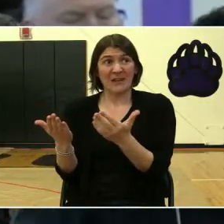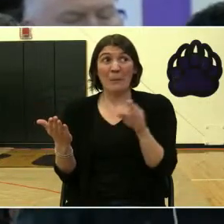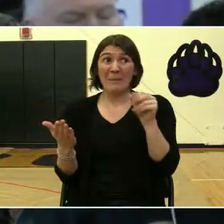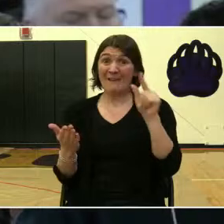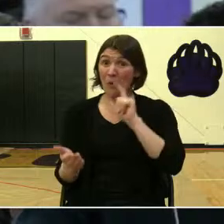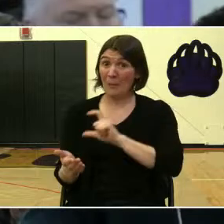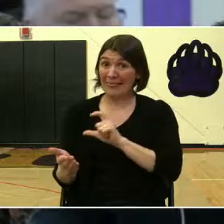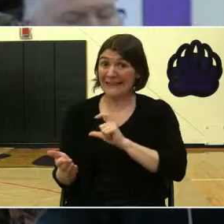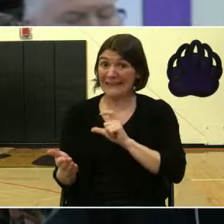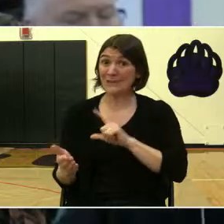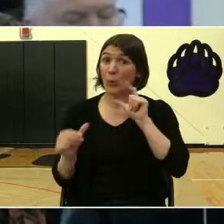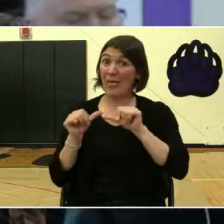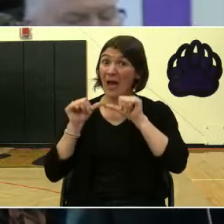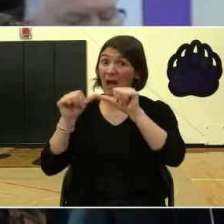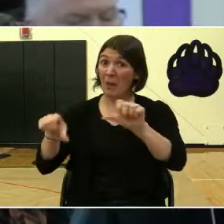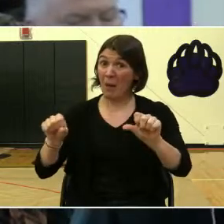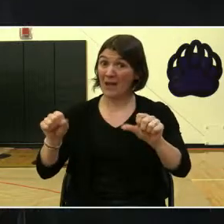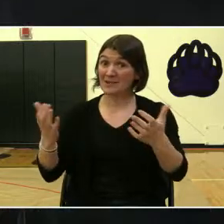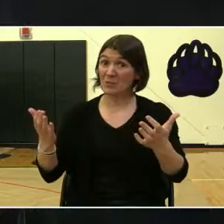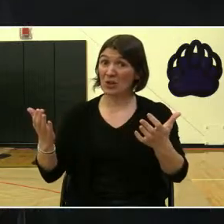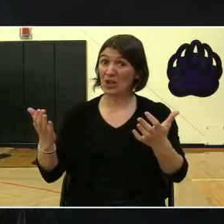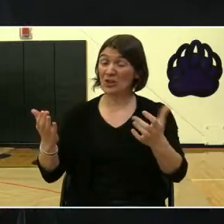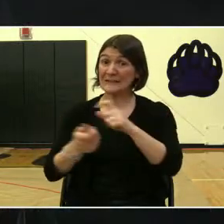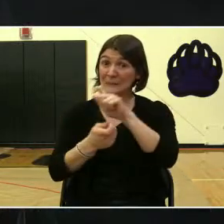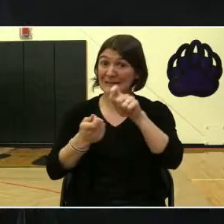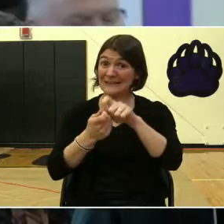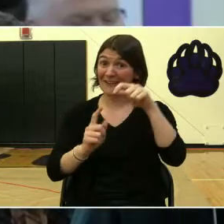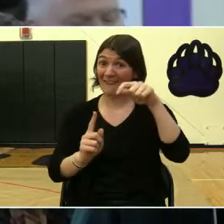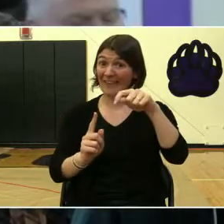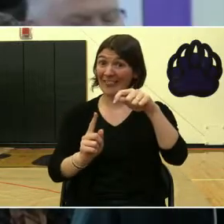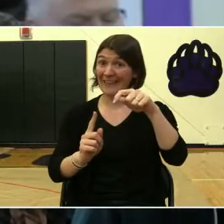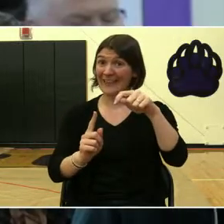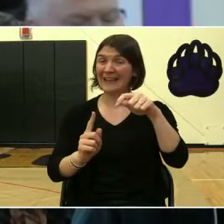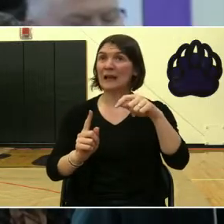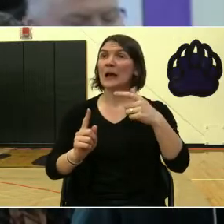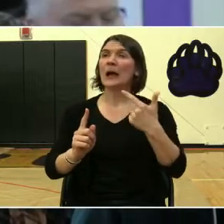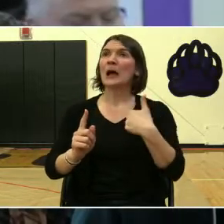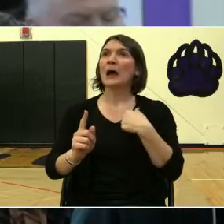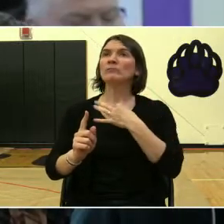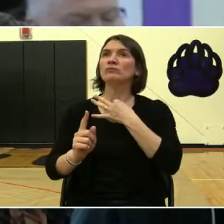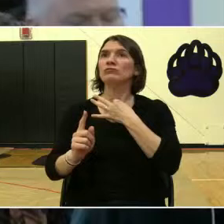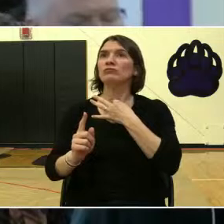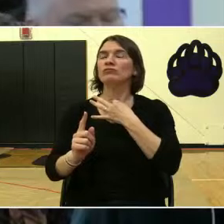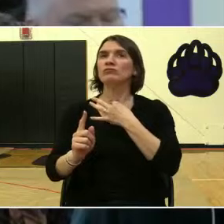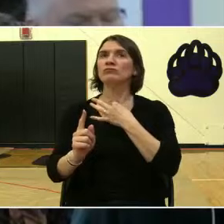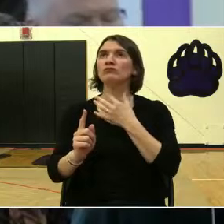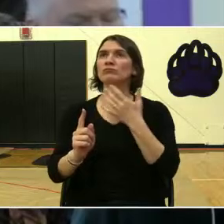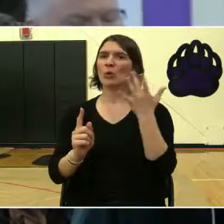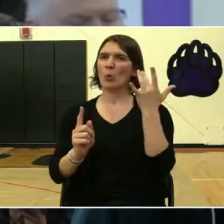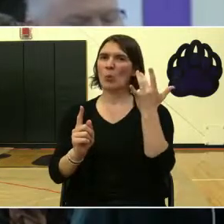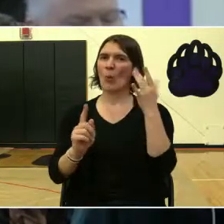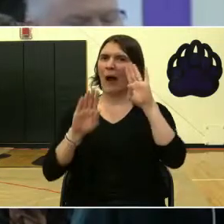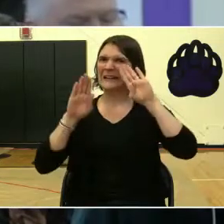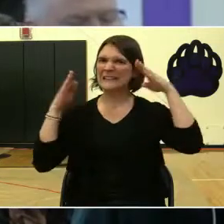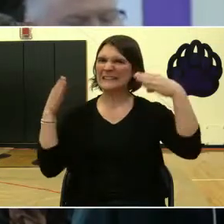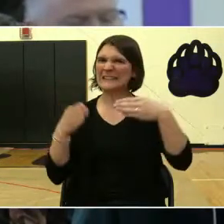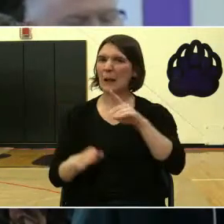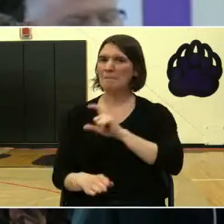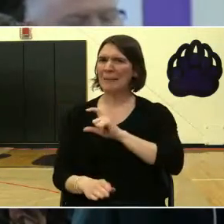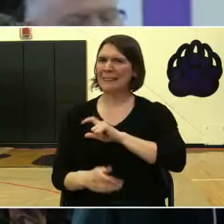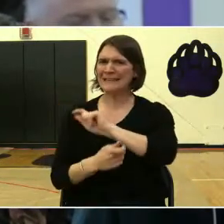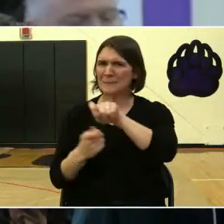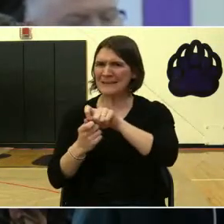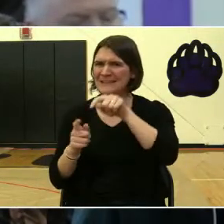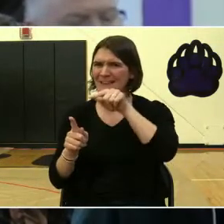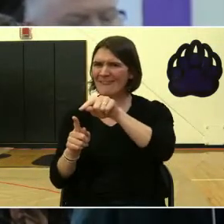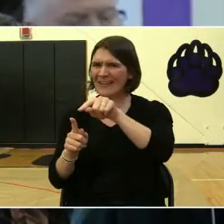police department and specifically I'm I'm I'm curious about what the reason is for focusing on the broadw police